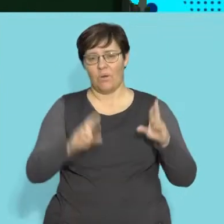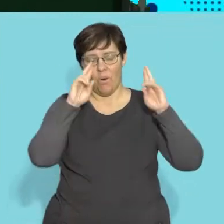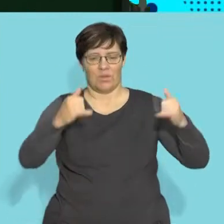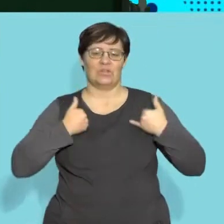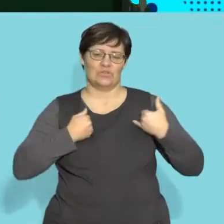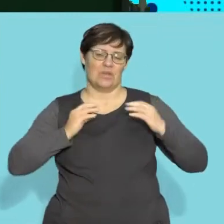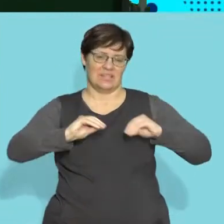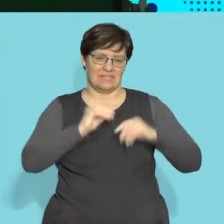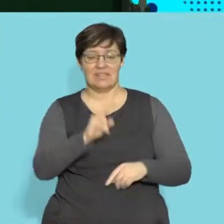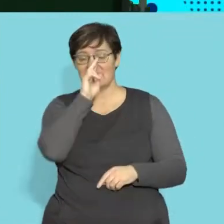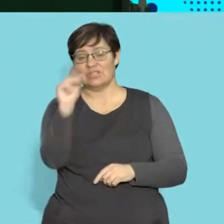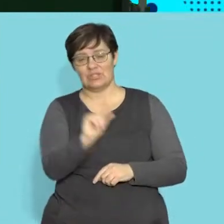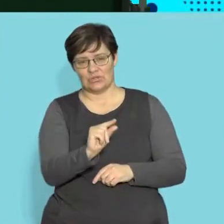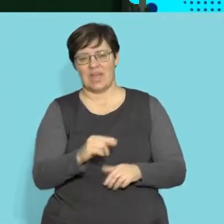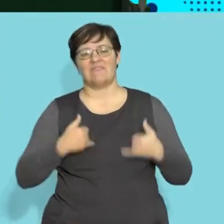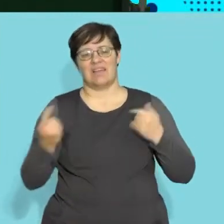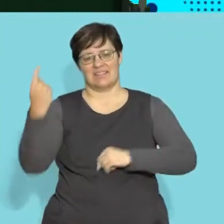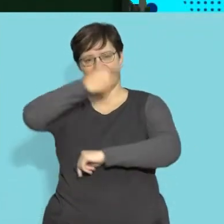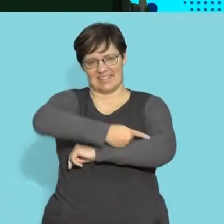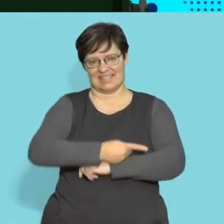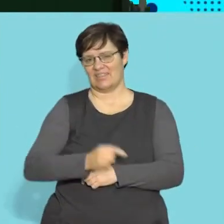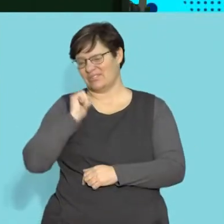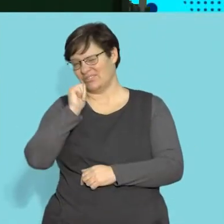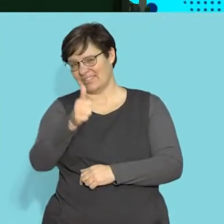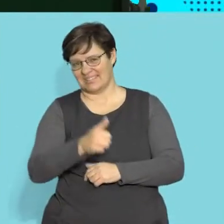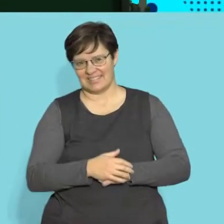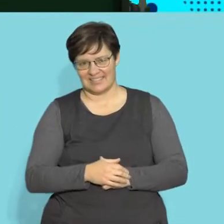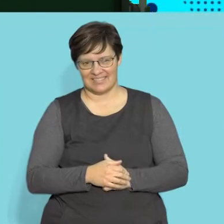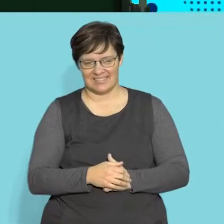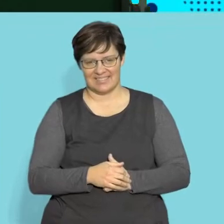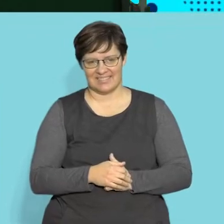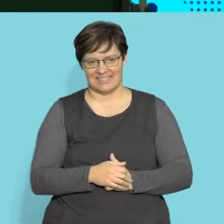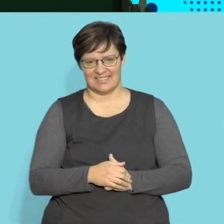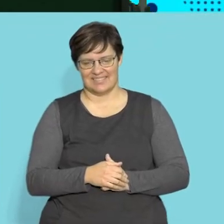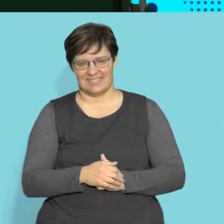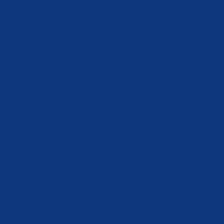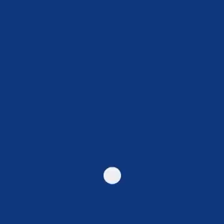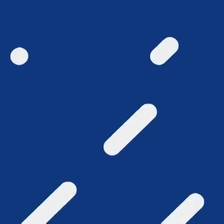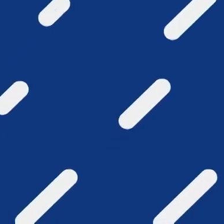and I hope that you've enjoyed the lesson. See you soon. Have a baie lekker day. Cheers.